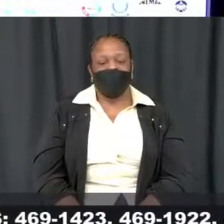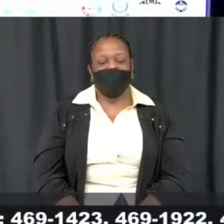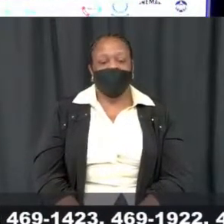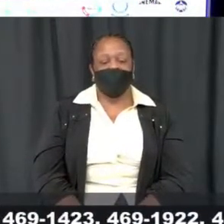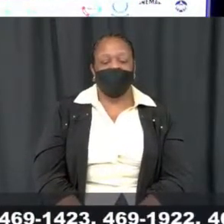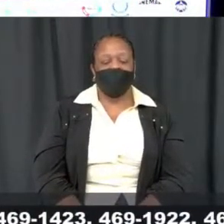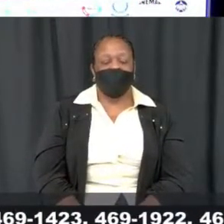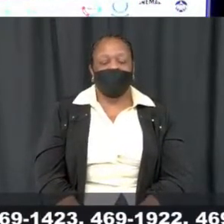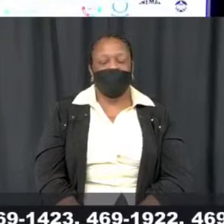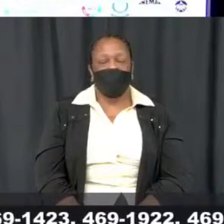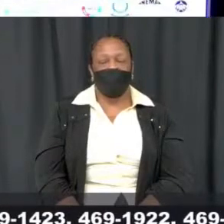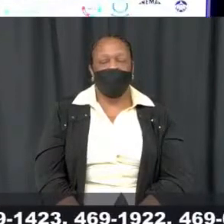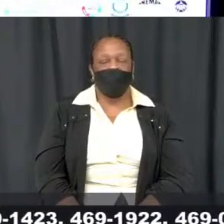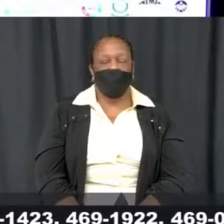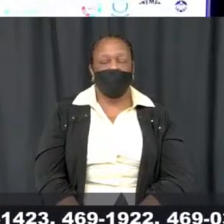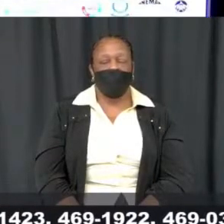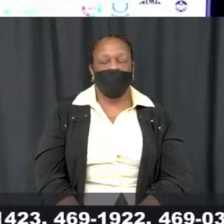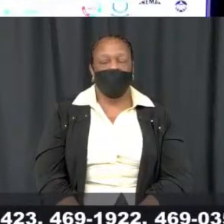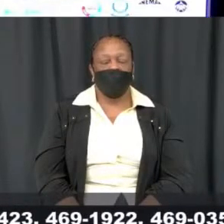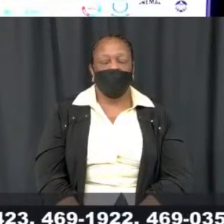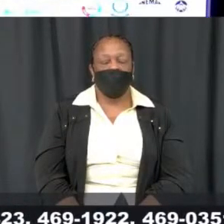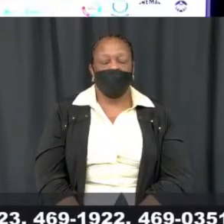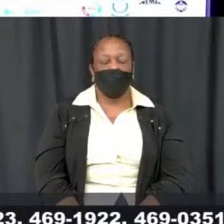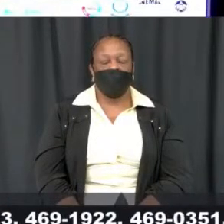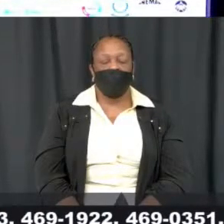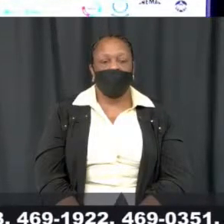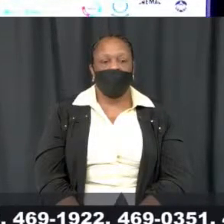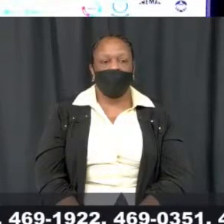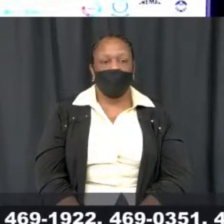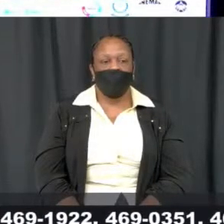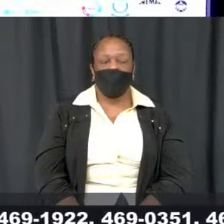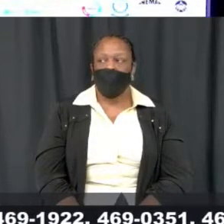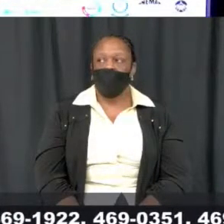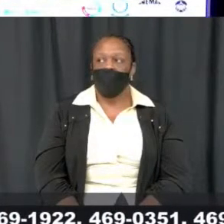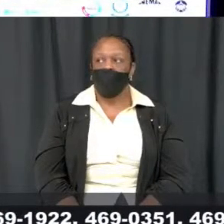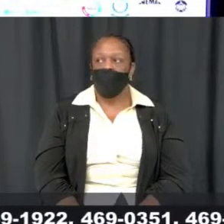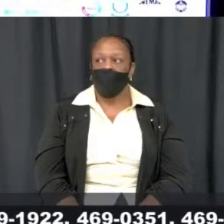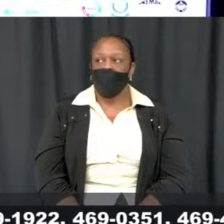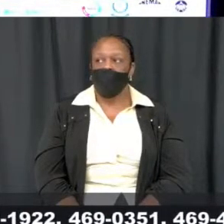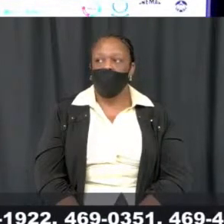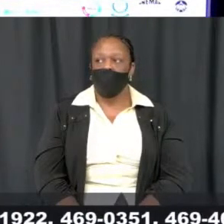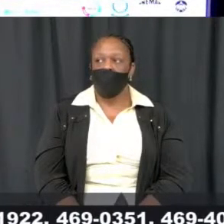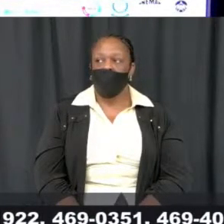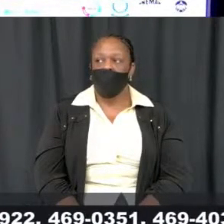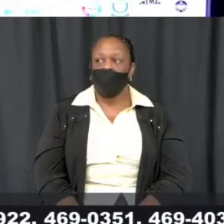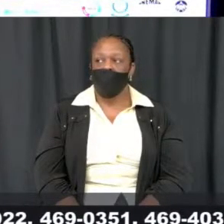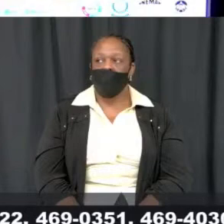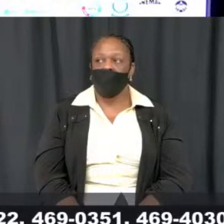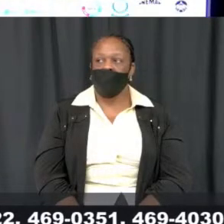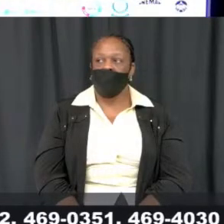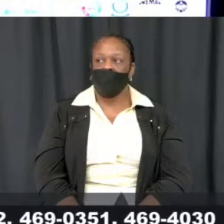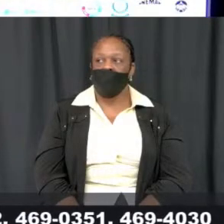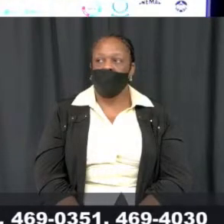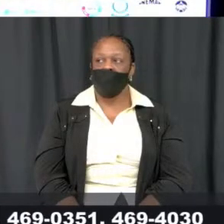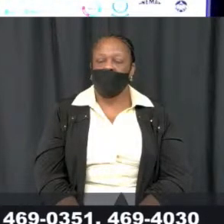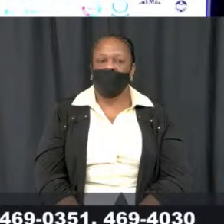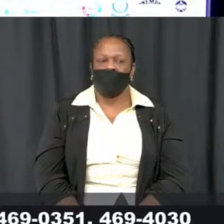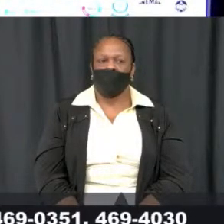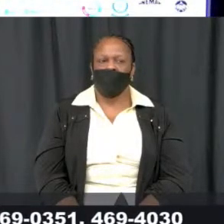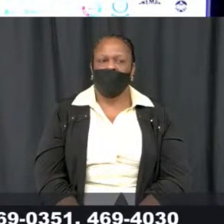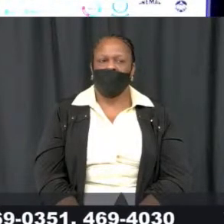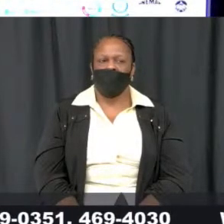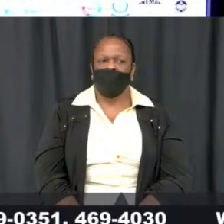This question is for Dr. Laws. Why are we not showing the pending number of tests?